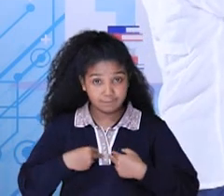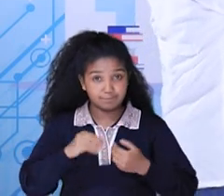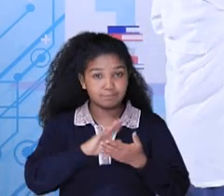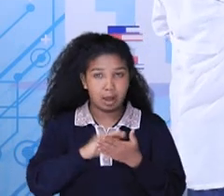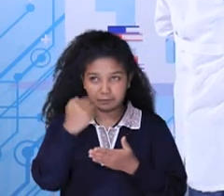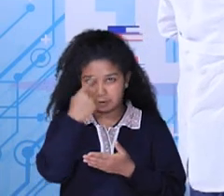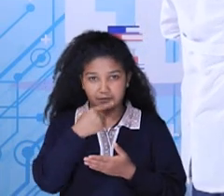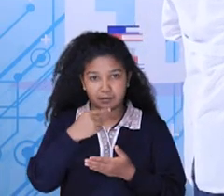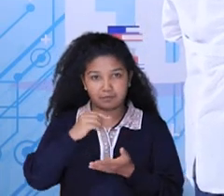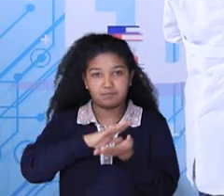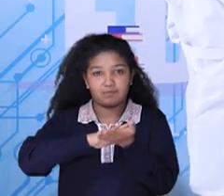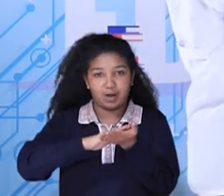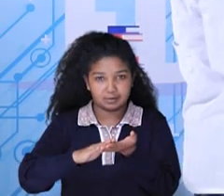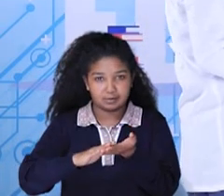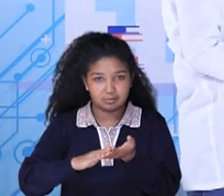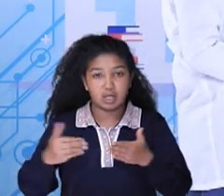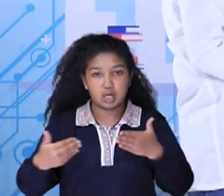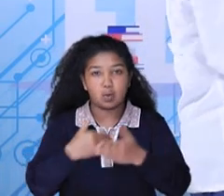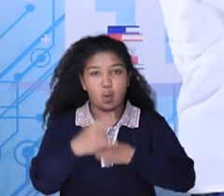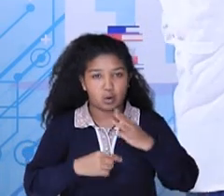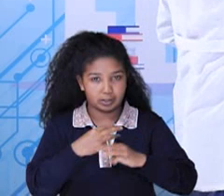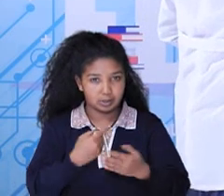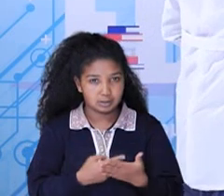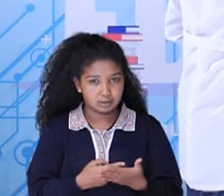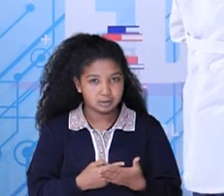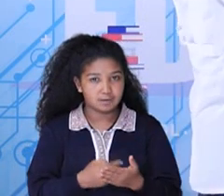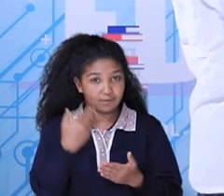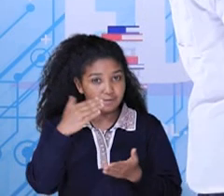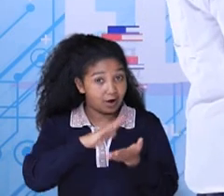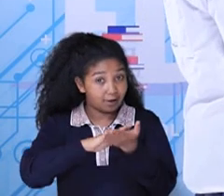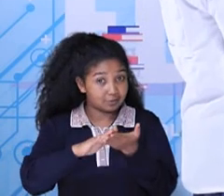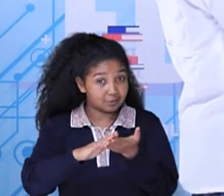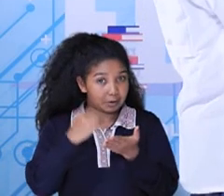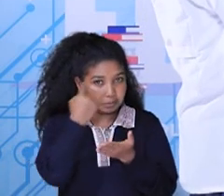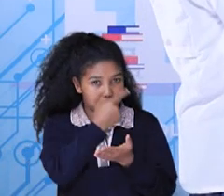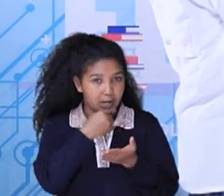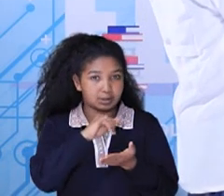flat face. As you can see, this is a New World monkey. It have flat face